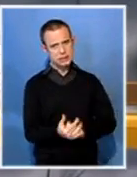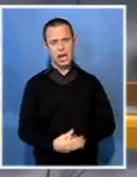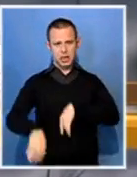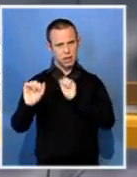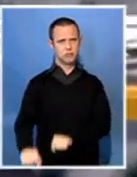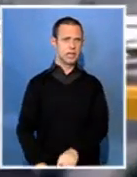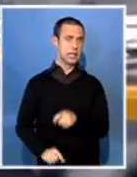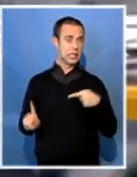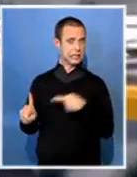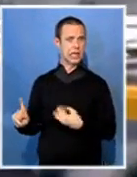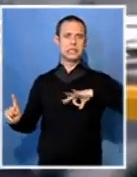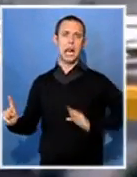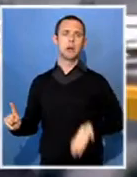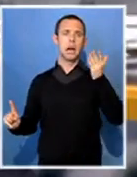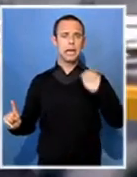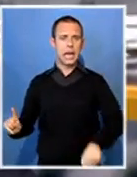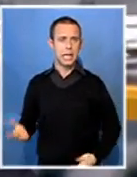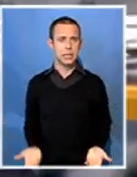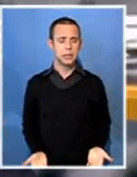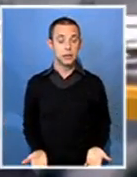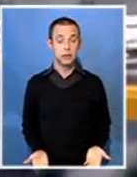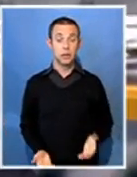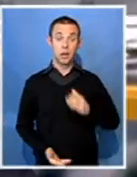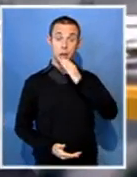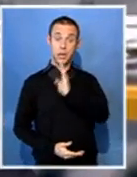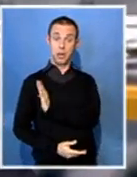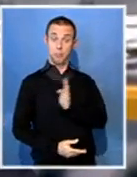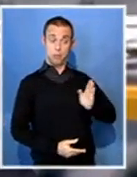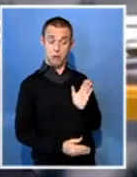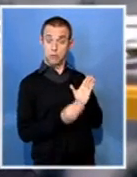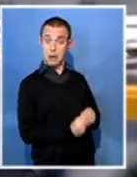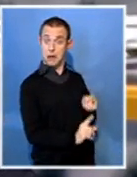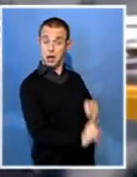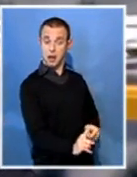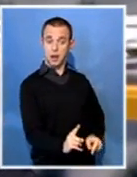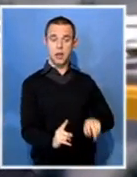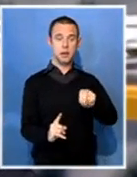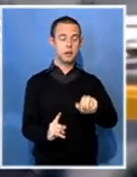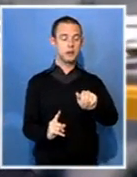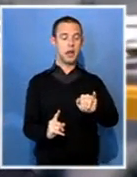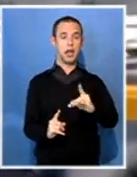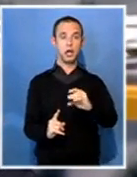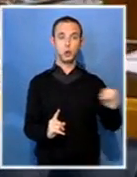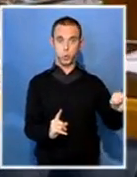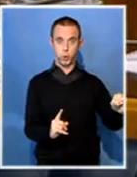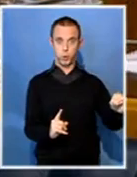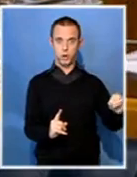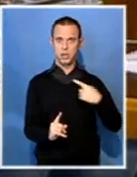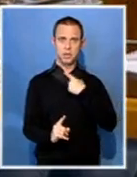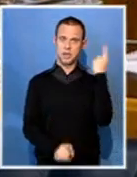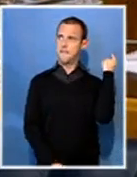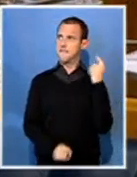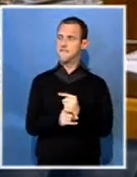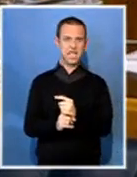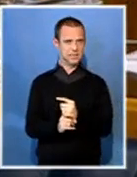settle this matter." And this former board member opposed the SABC's archive deal with MultiChoice. As